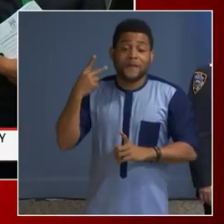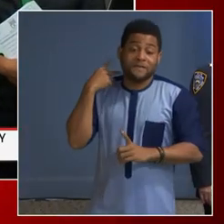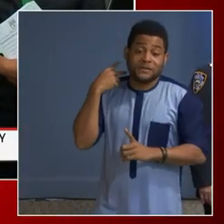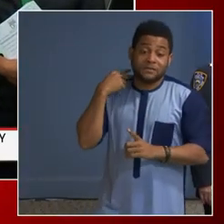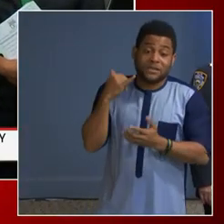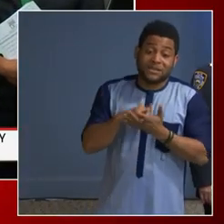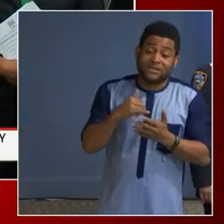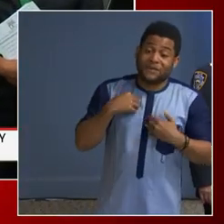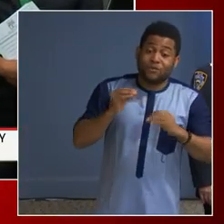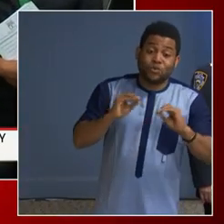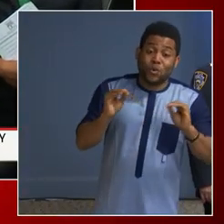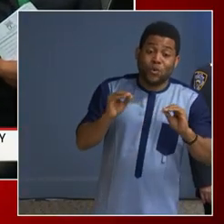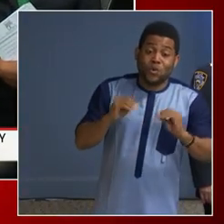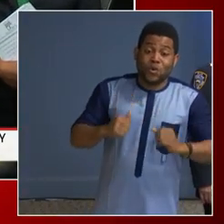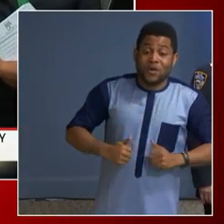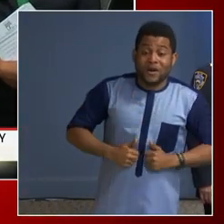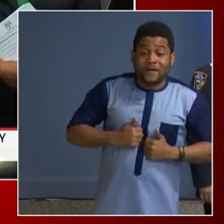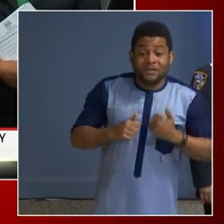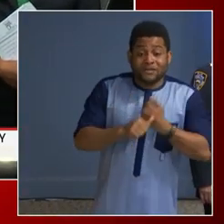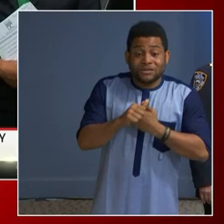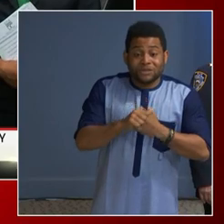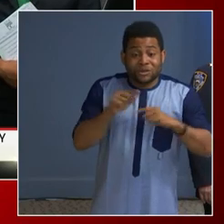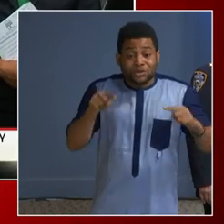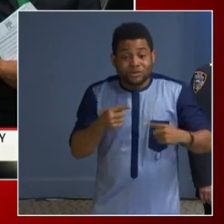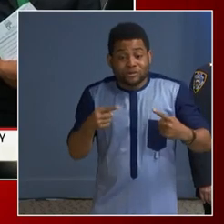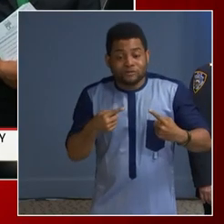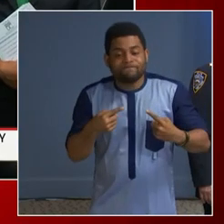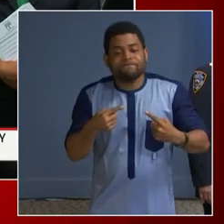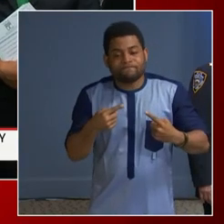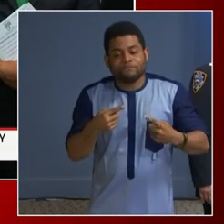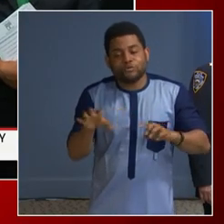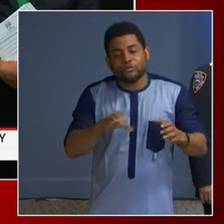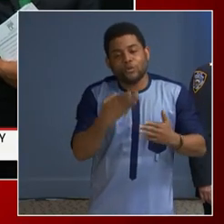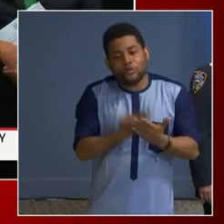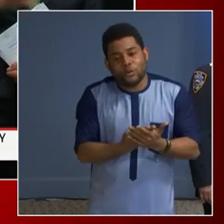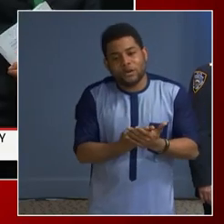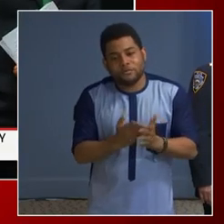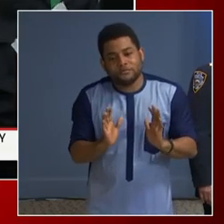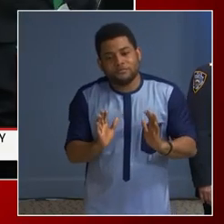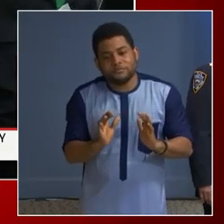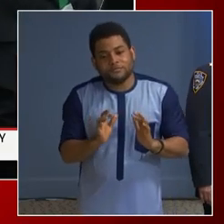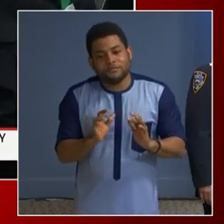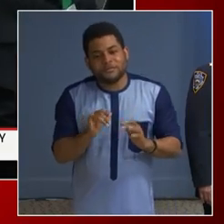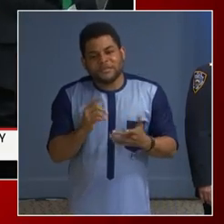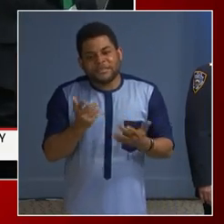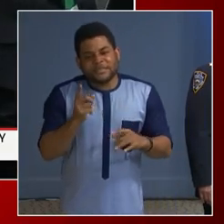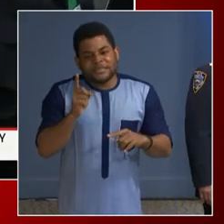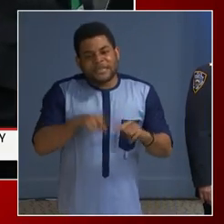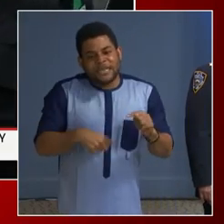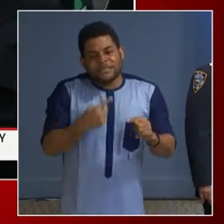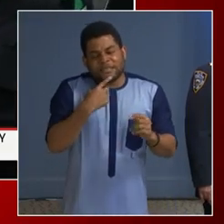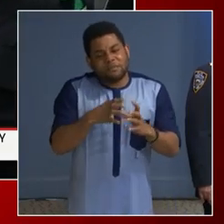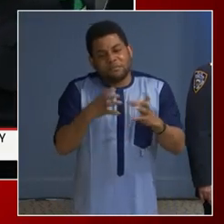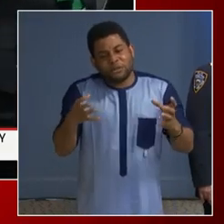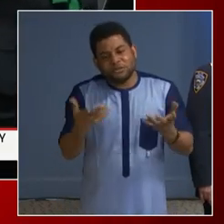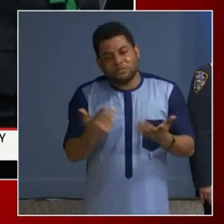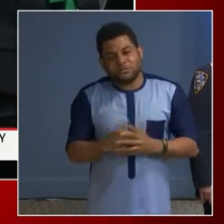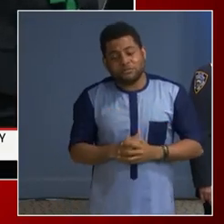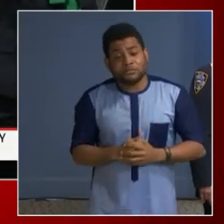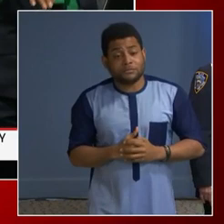non-life-threatening injuries, they are recovering. That's all I will say because they're witnesses at this point. Okay, hold on. Sorry, go